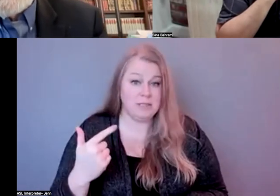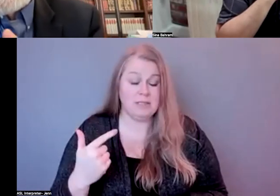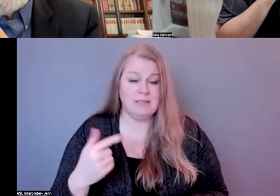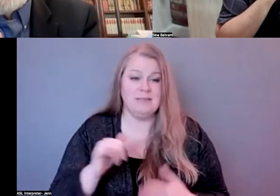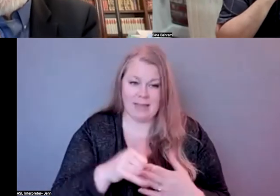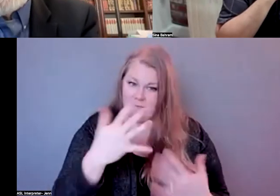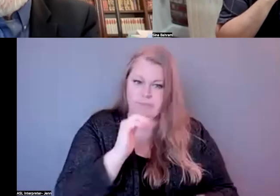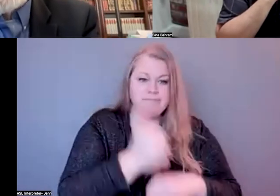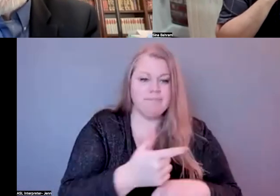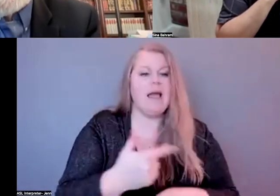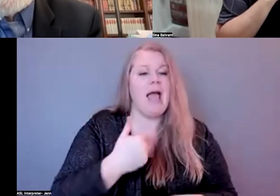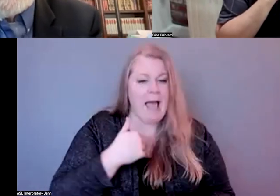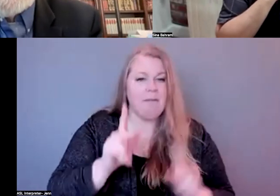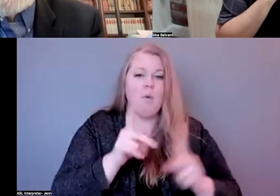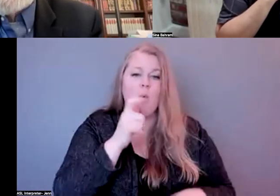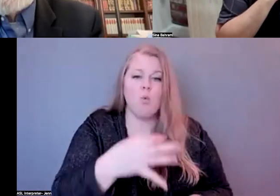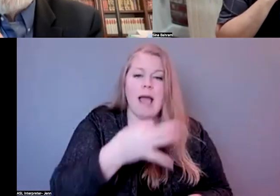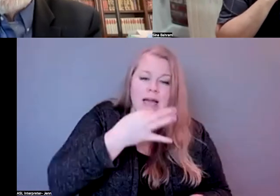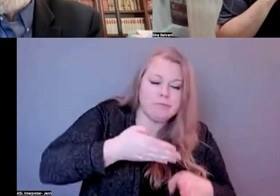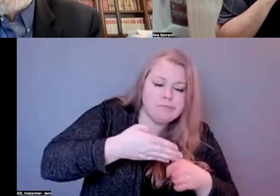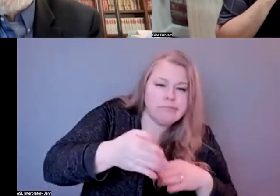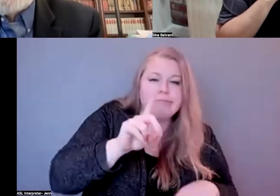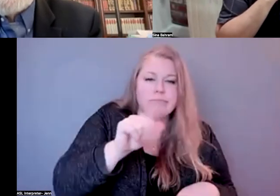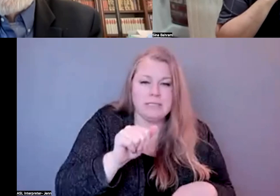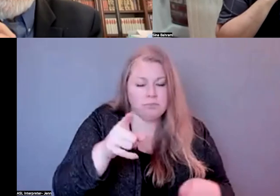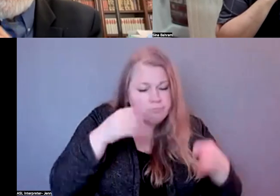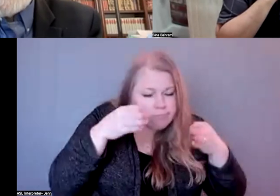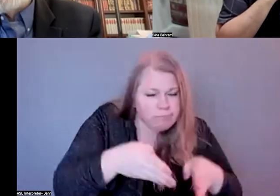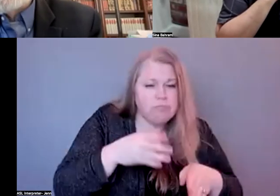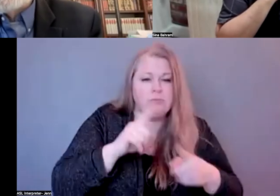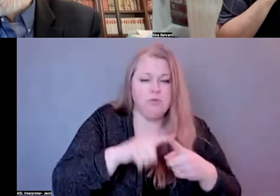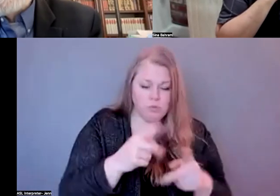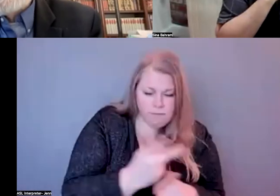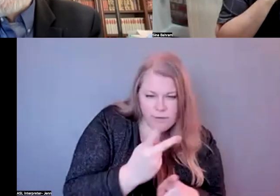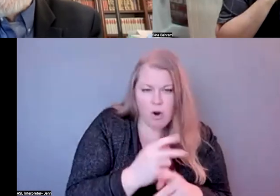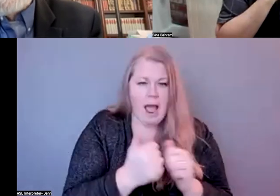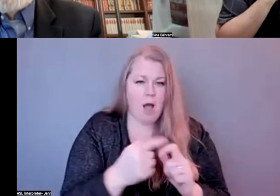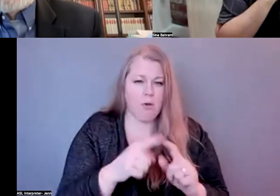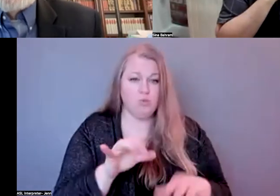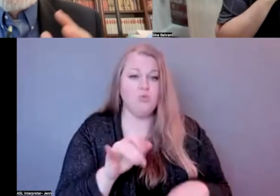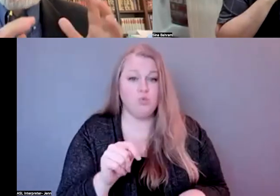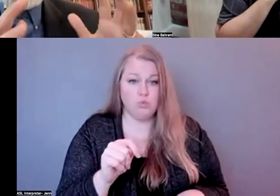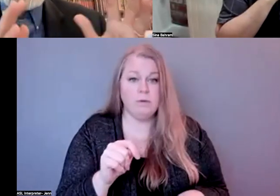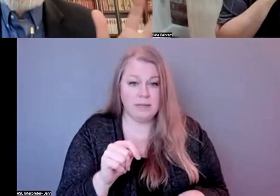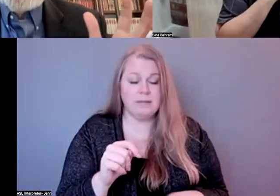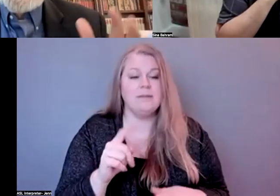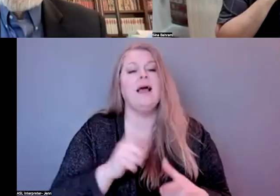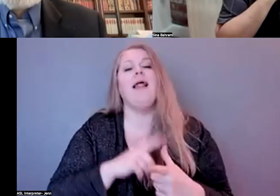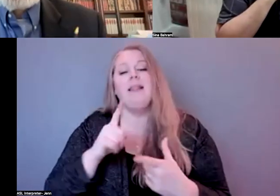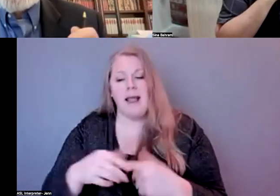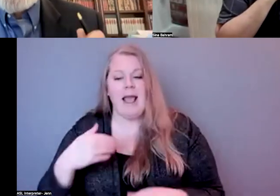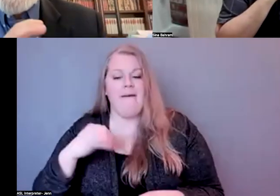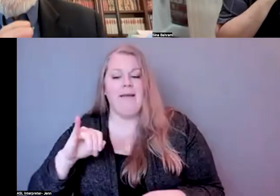that. It takes the people who are expert in disability and has them focus on figuring out how to do it. And then it has the